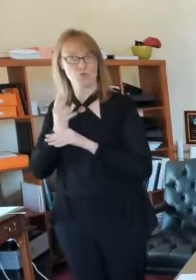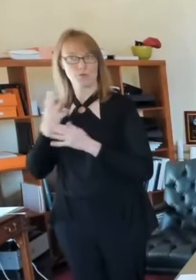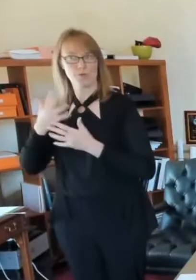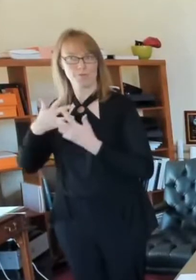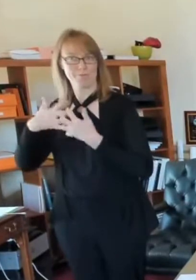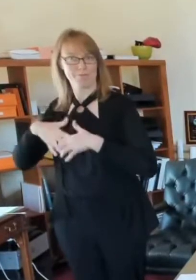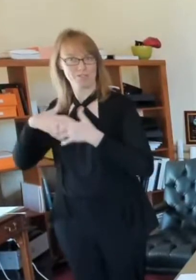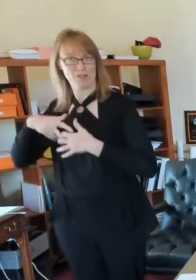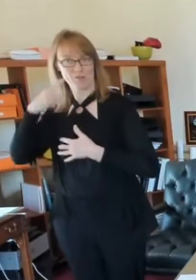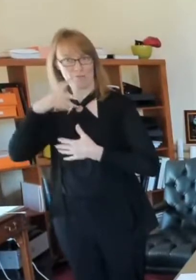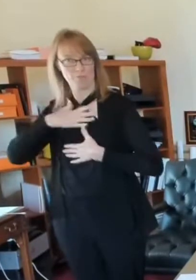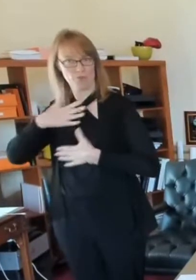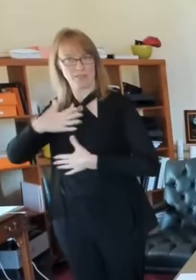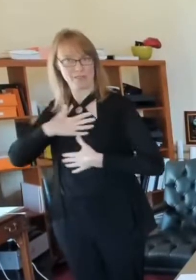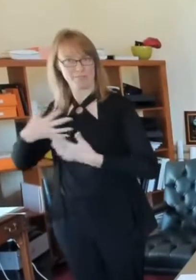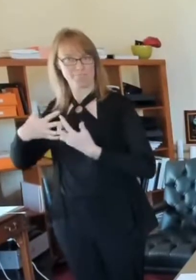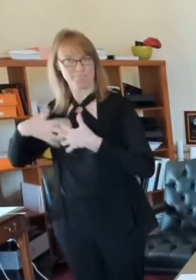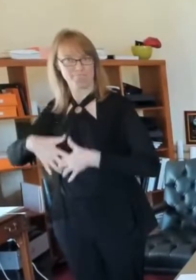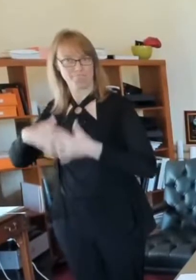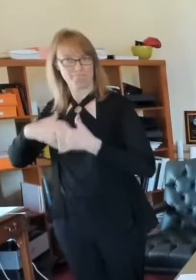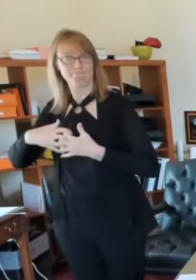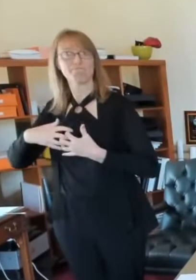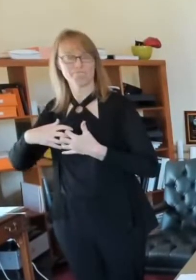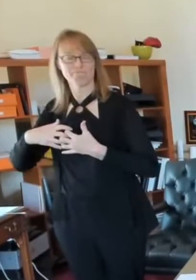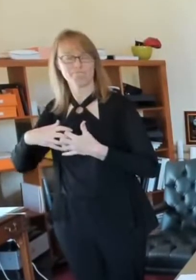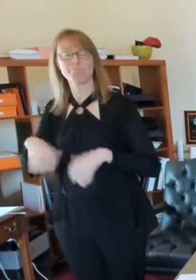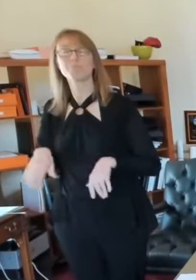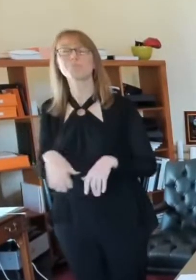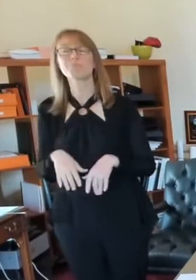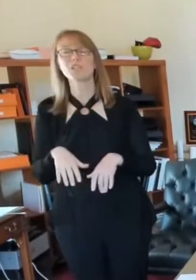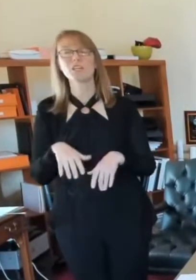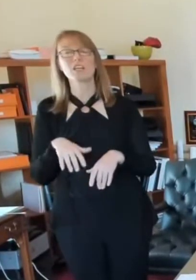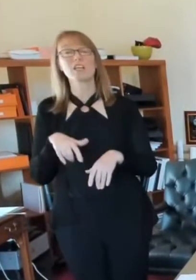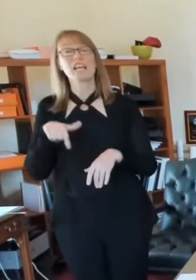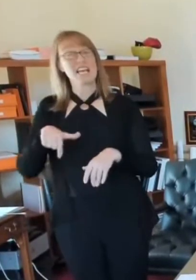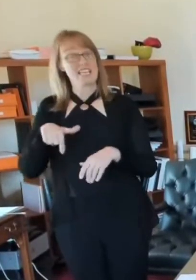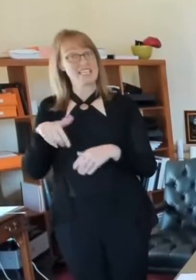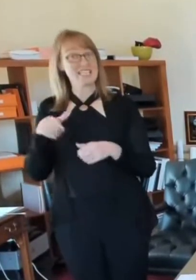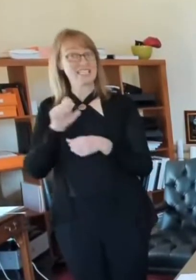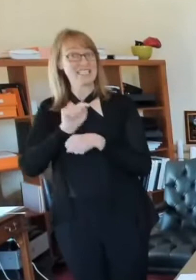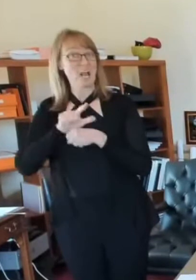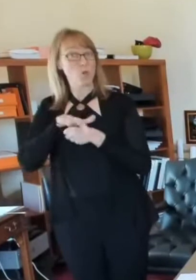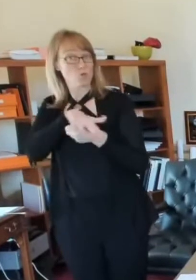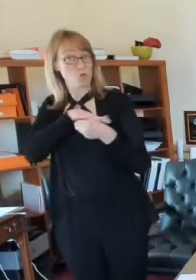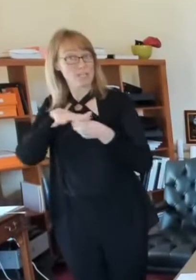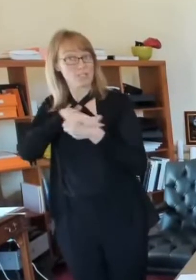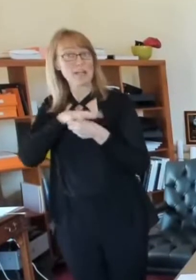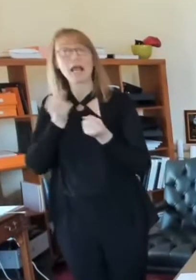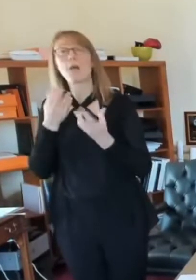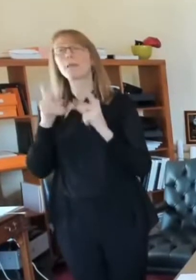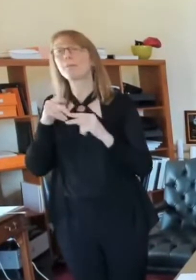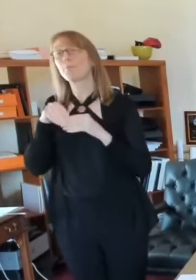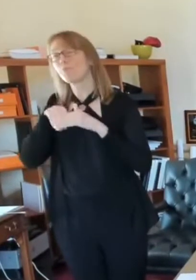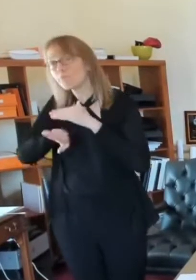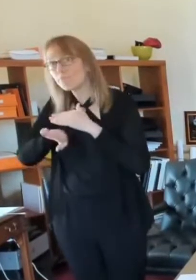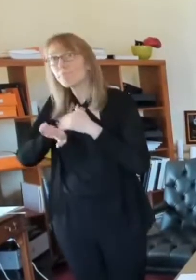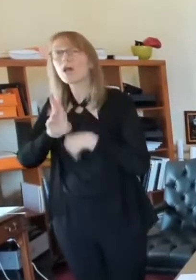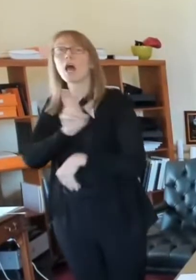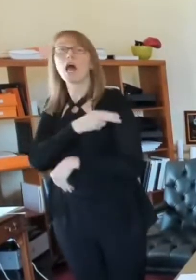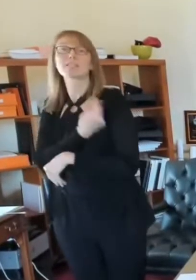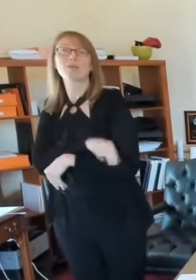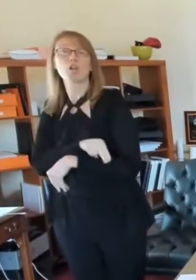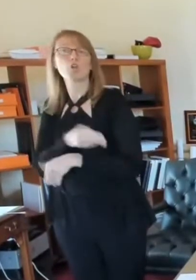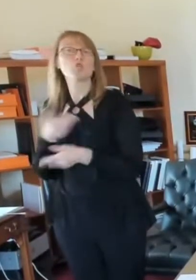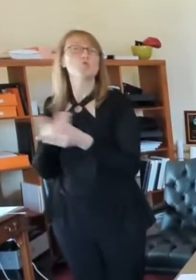and in the region, number of people admitted to the hospital 2 days ago was